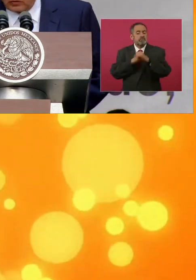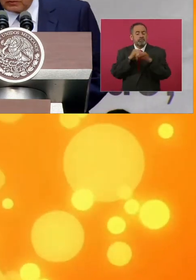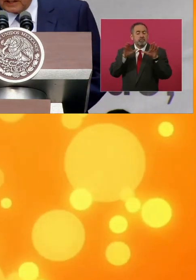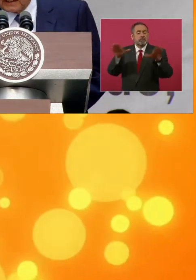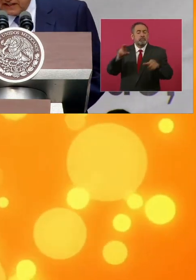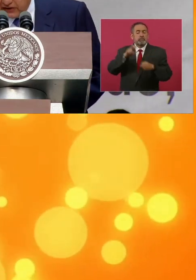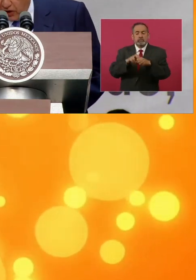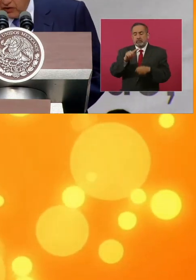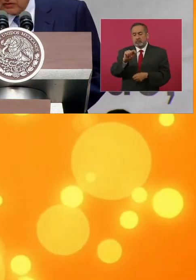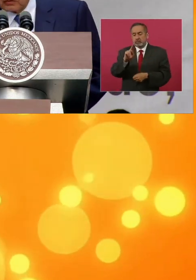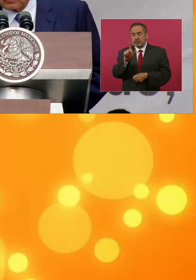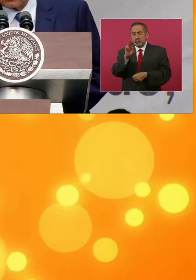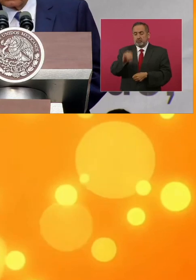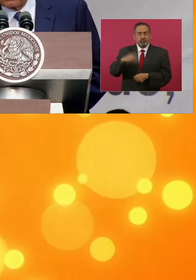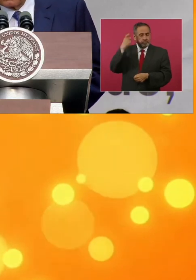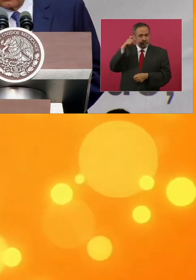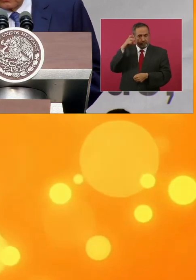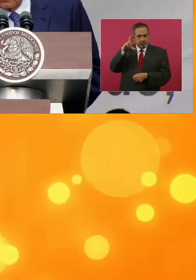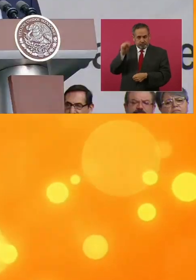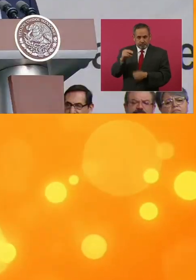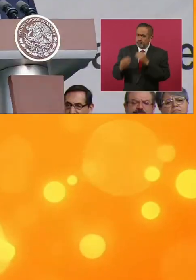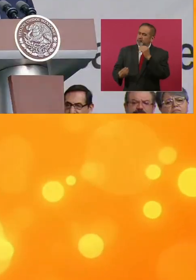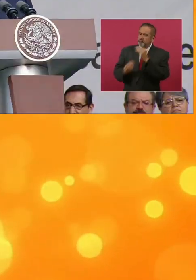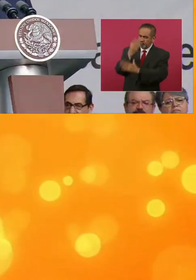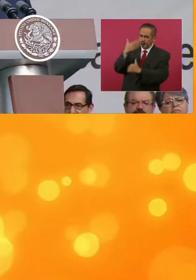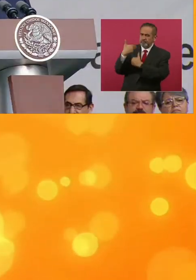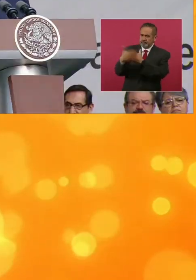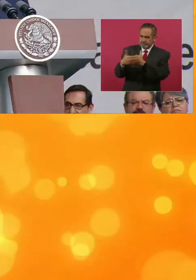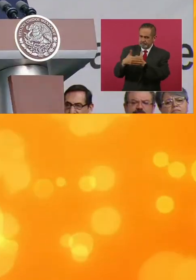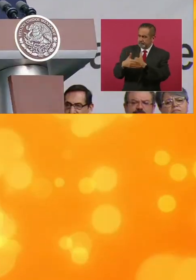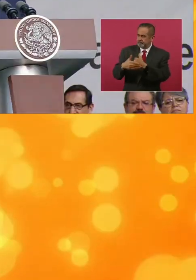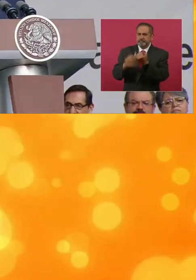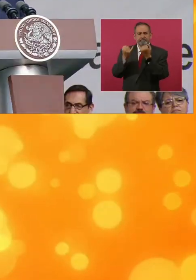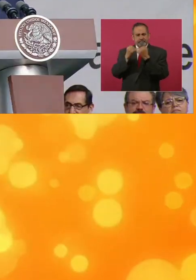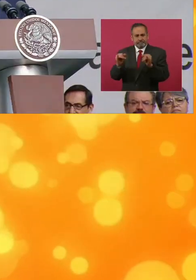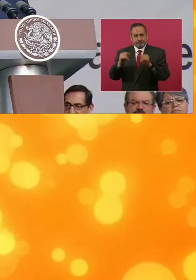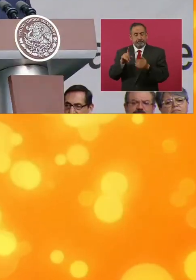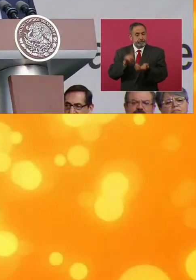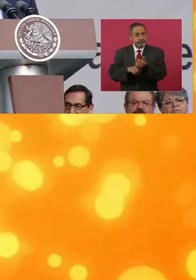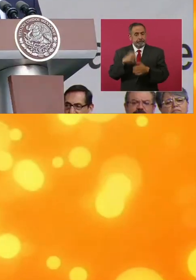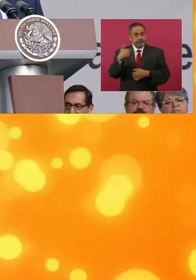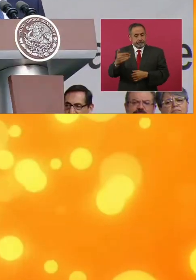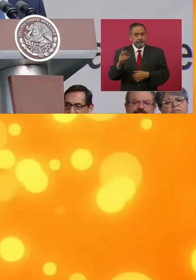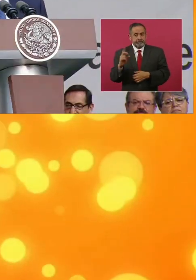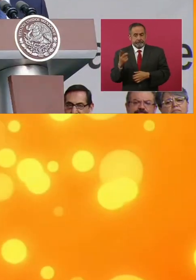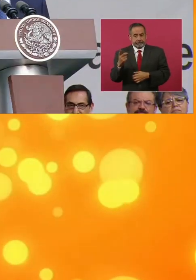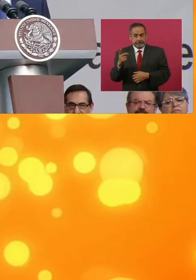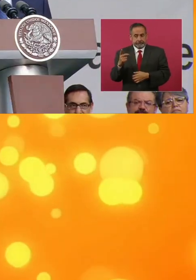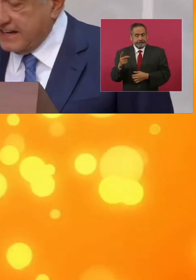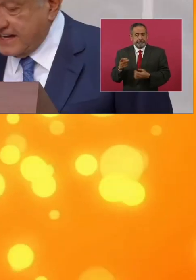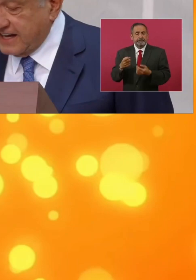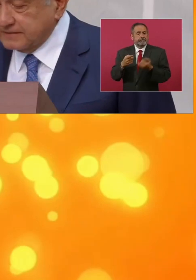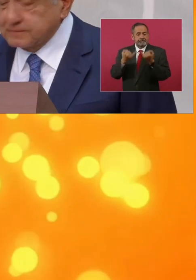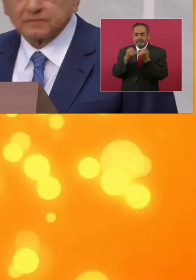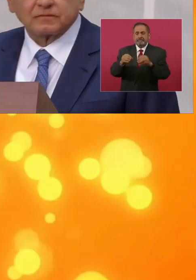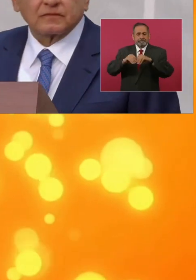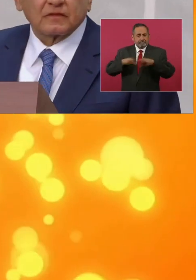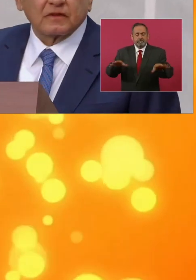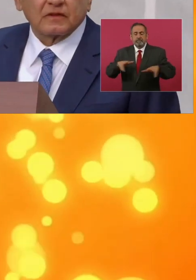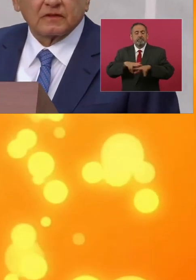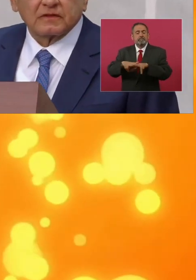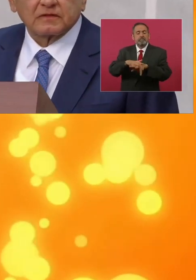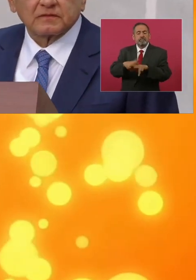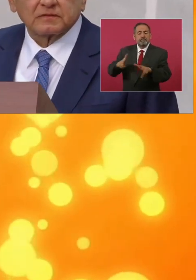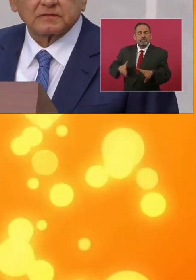first half hour was really, focused on a lot of the public works projects and